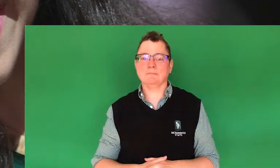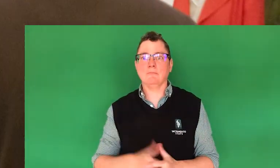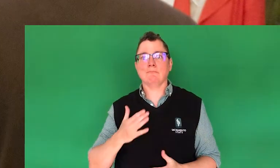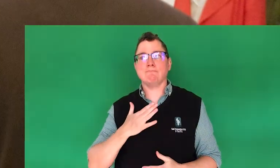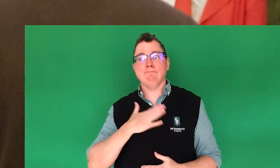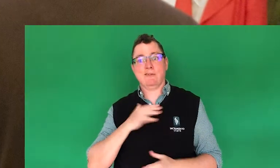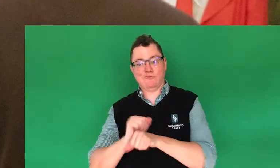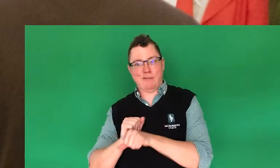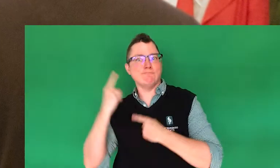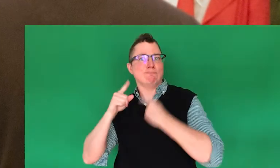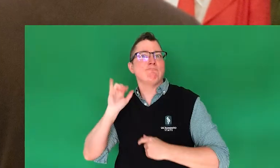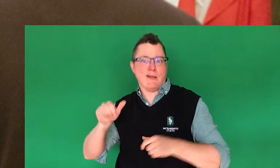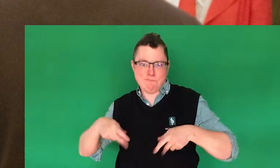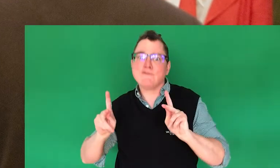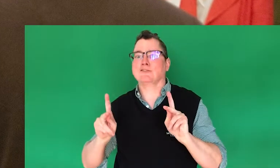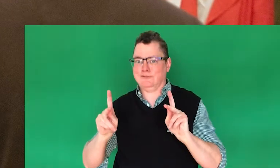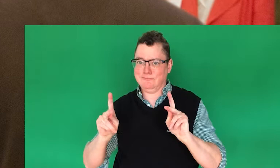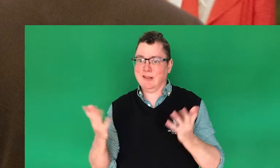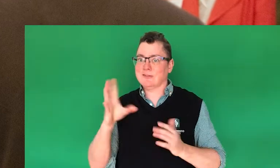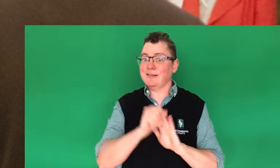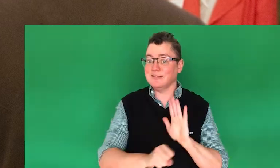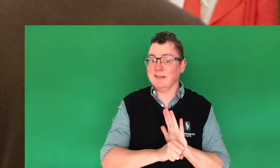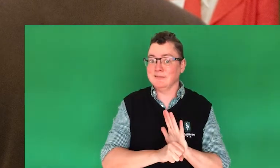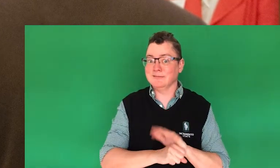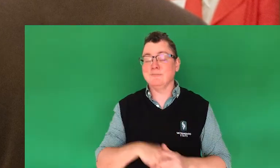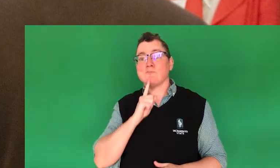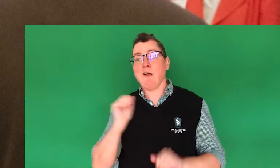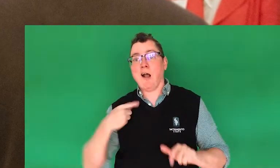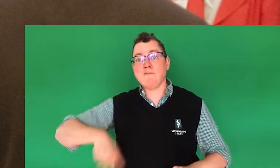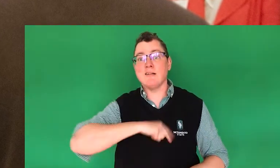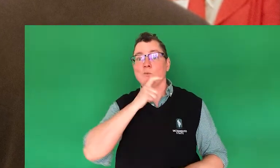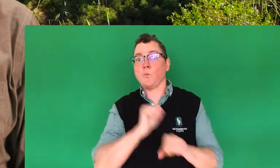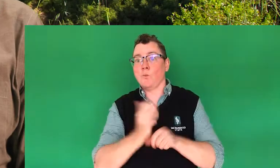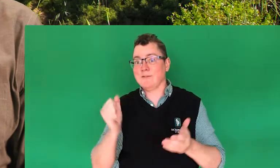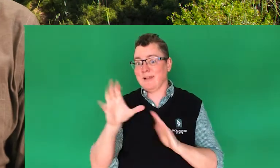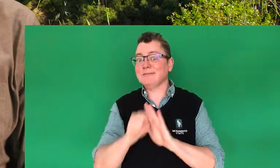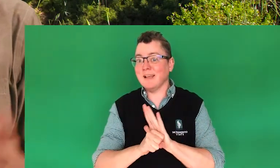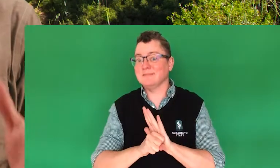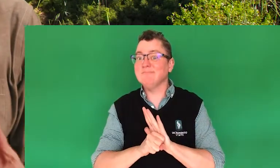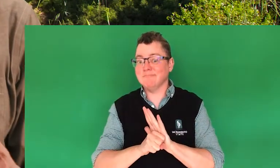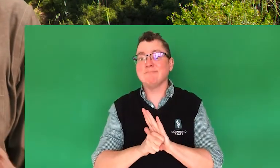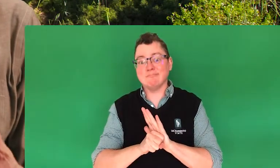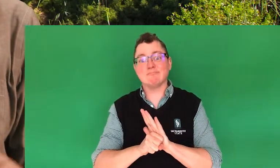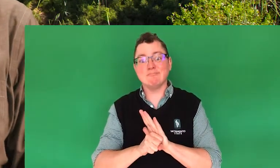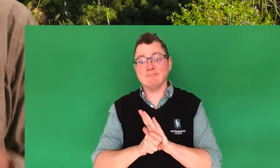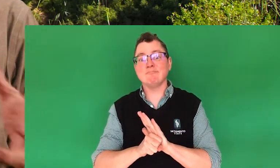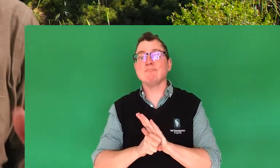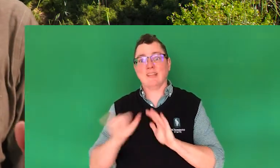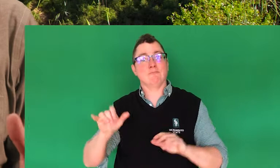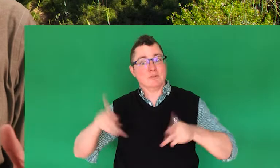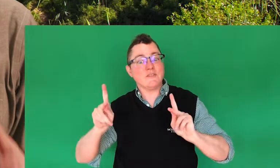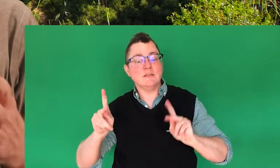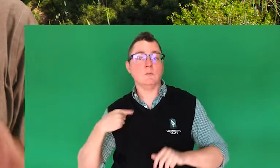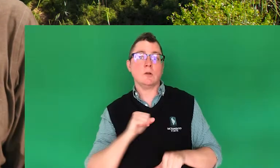students. I consider my job as a privilege to be at Sac State. Actually, all of us that work at